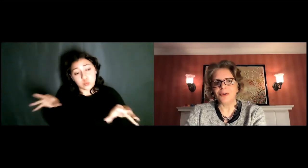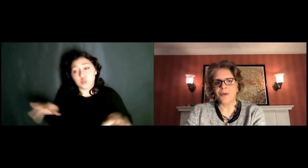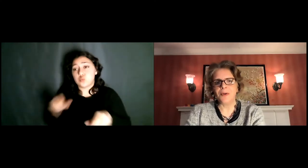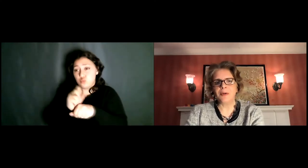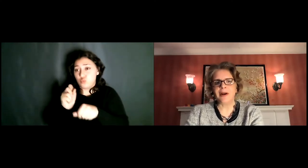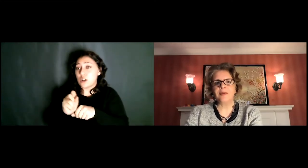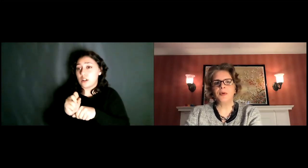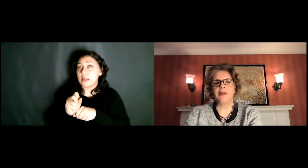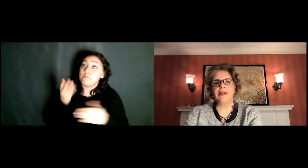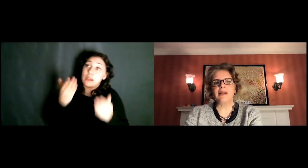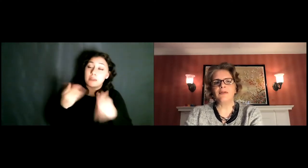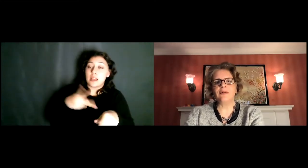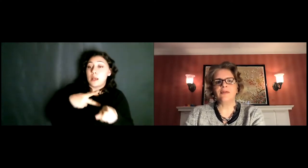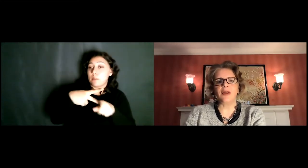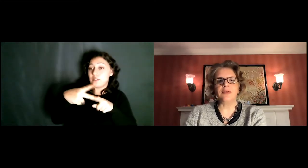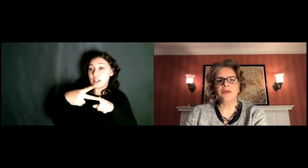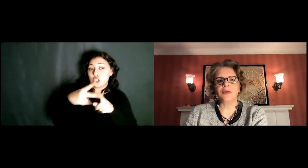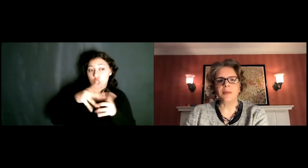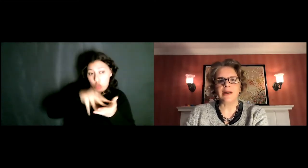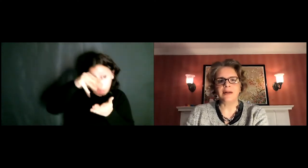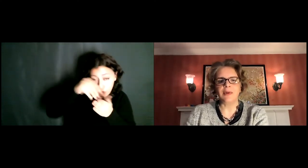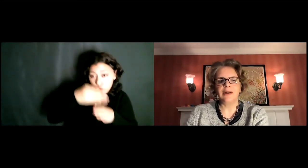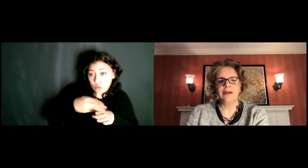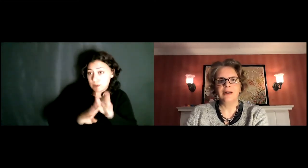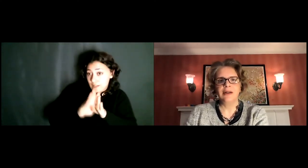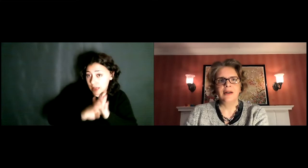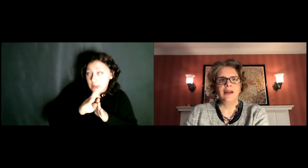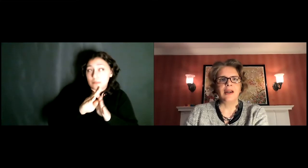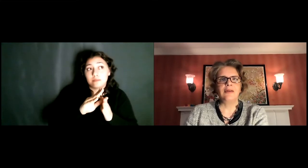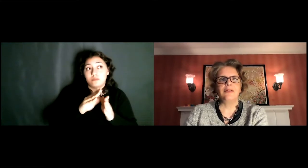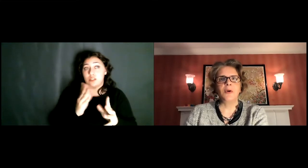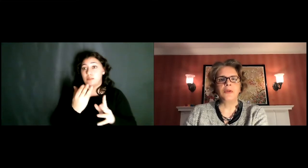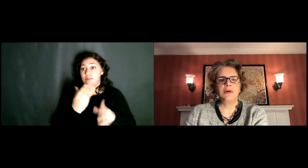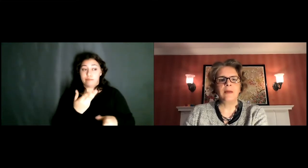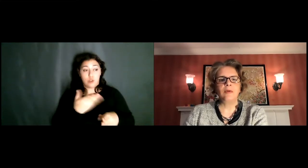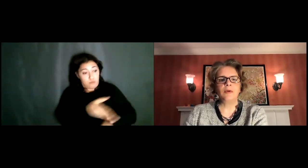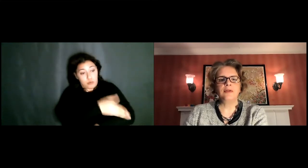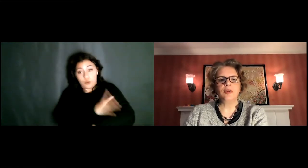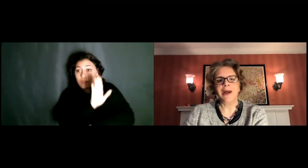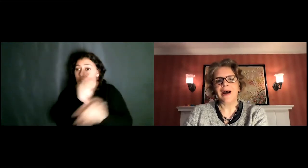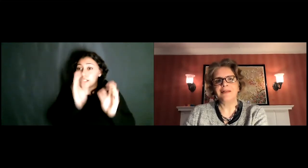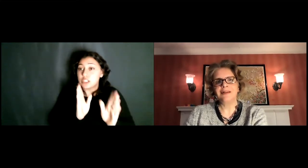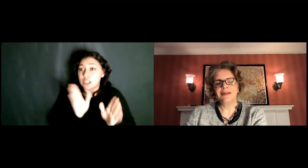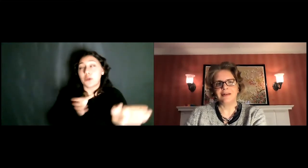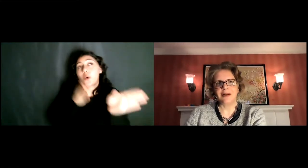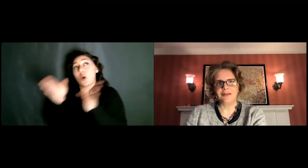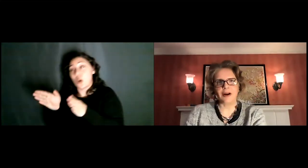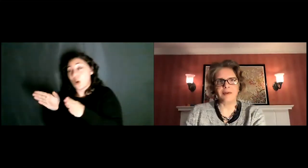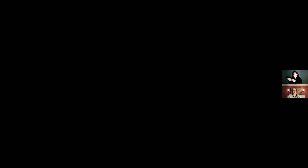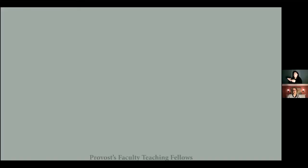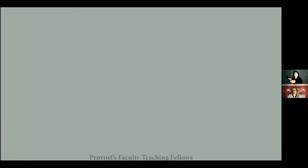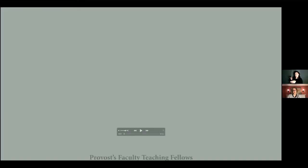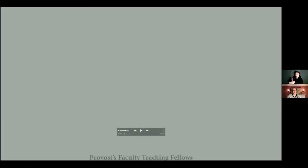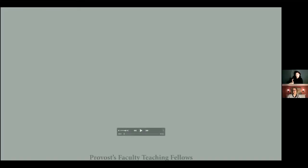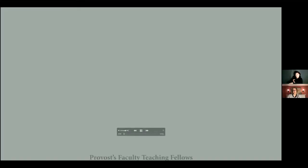teaching or by supporting the efforts of others during the pandemic. And so their names will scroll past as I describe